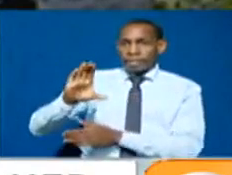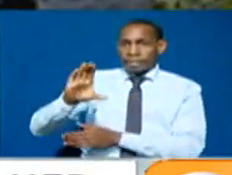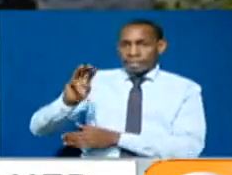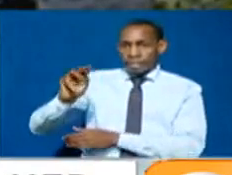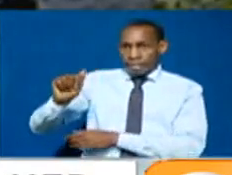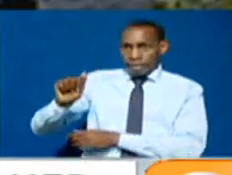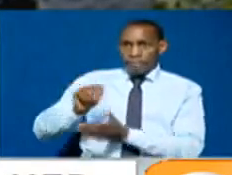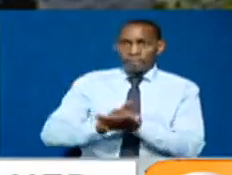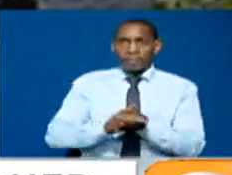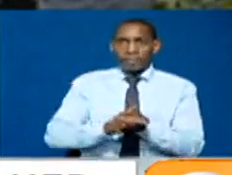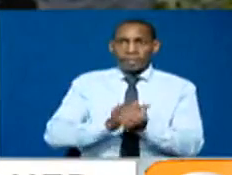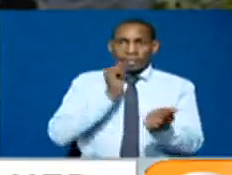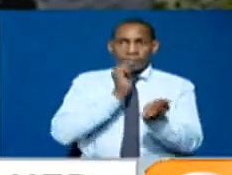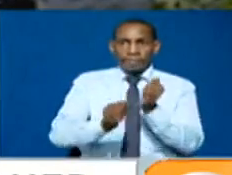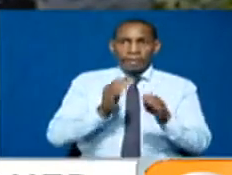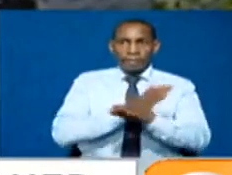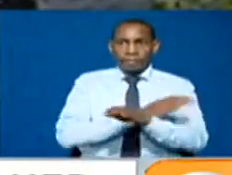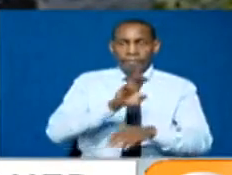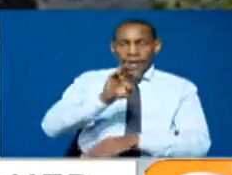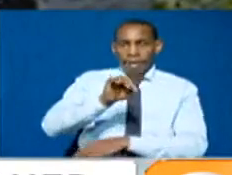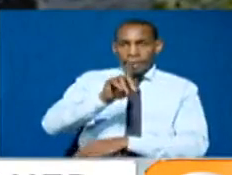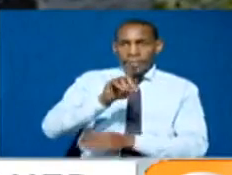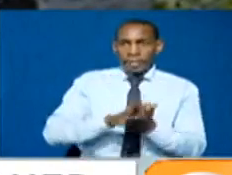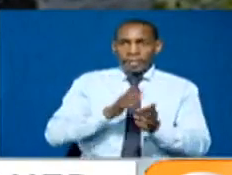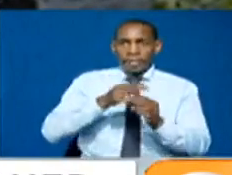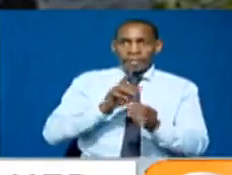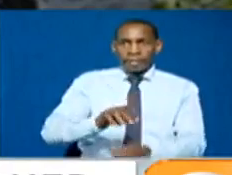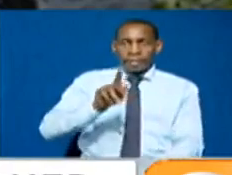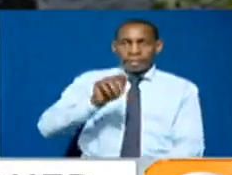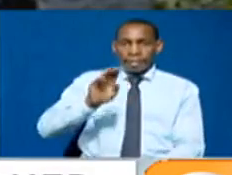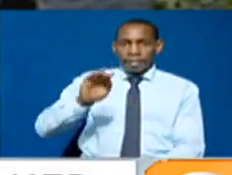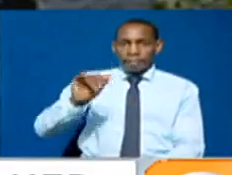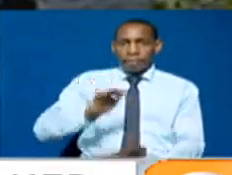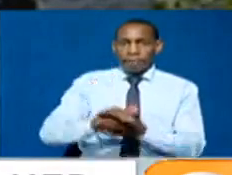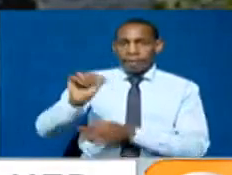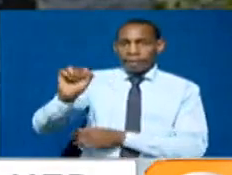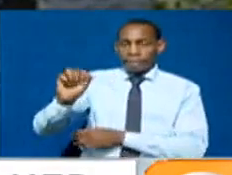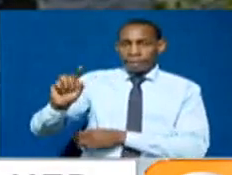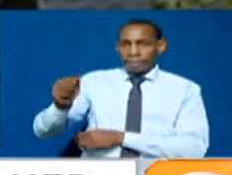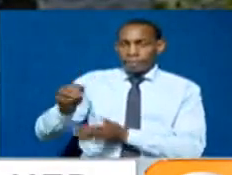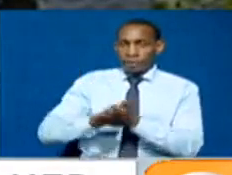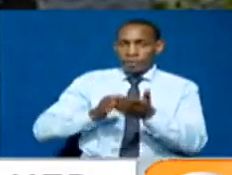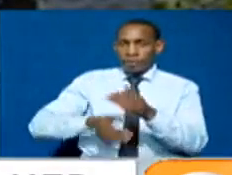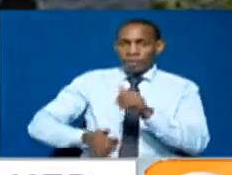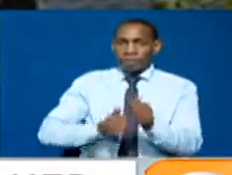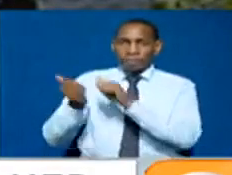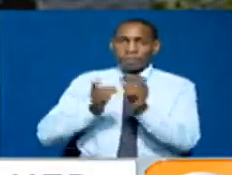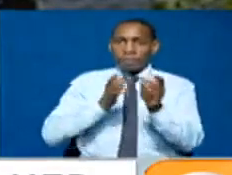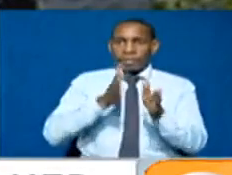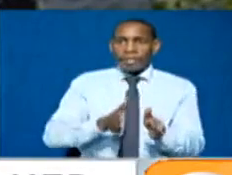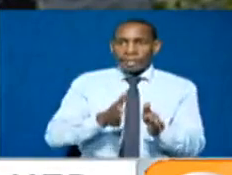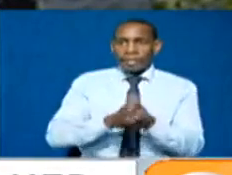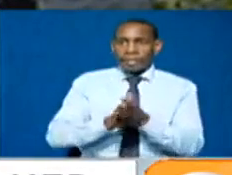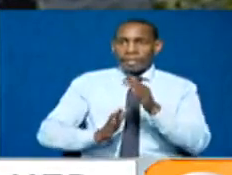authority has fined former Chase Bank managing director Duncan Kabui 5 million shillings and disqualified him from being a director or